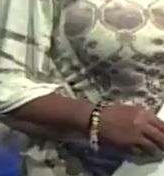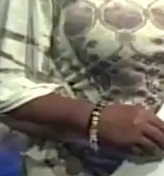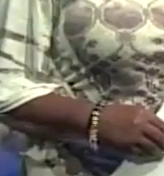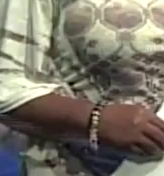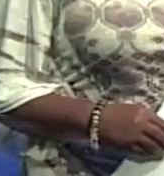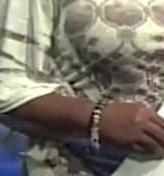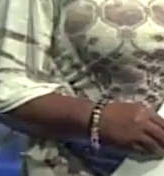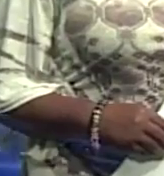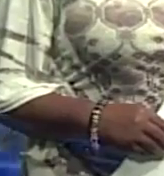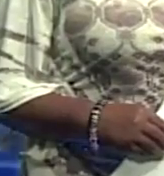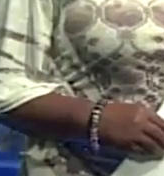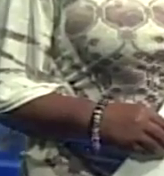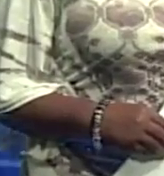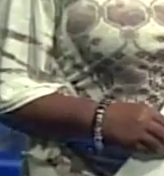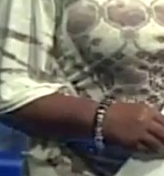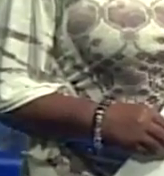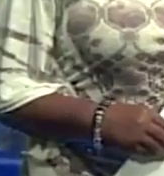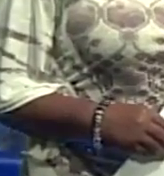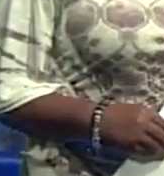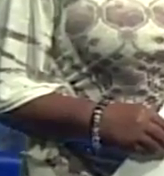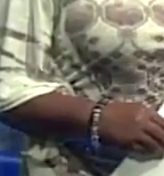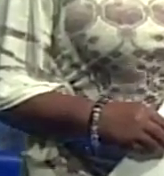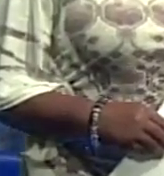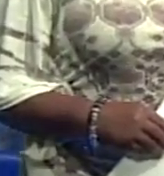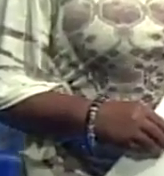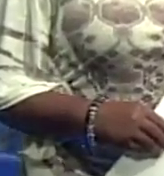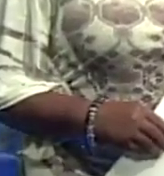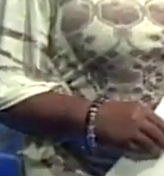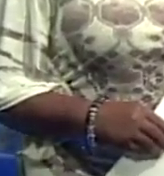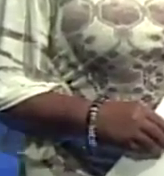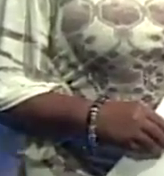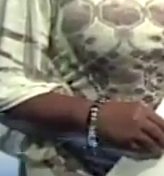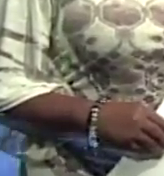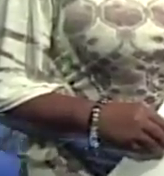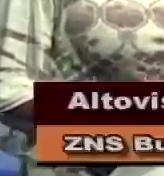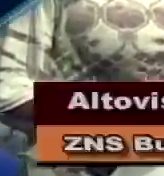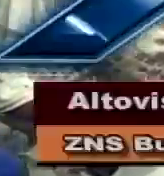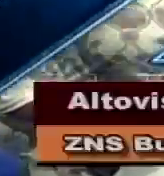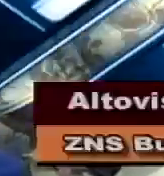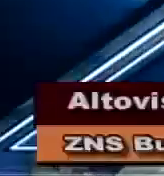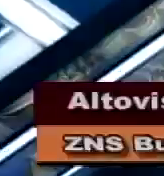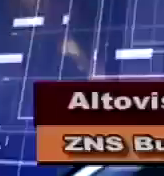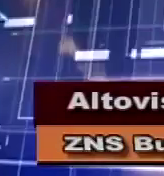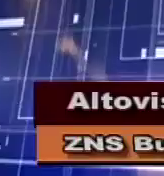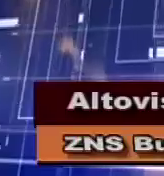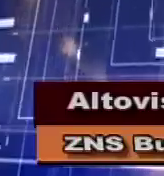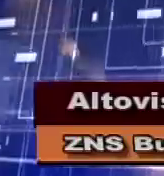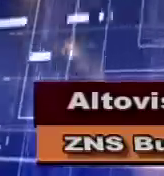will end tonight's edition of the Business Beat, sponsored by Royal Fidelity. I'm Altaviz Munnings. Thanks so much for watching.